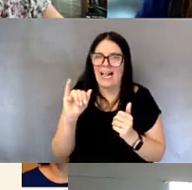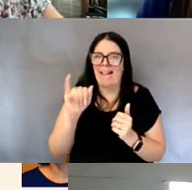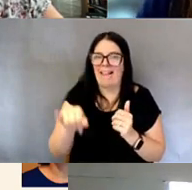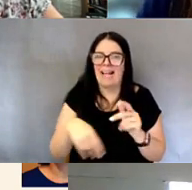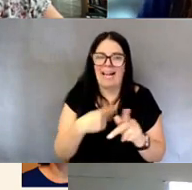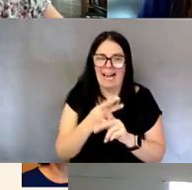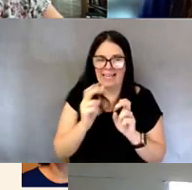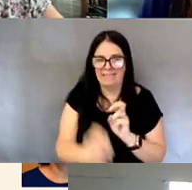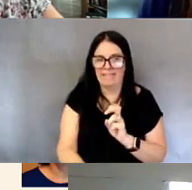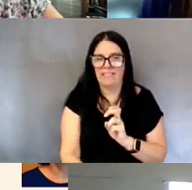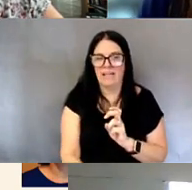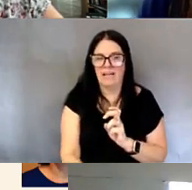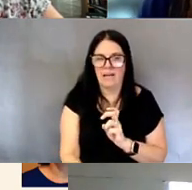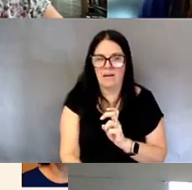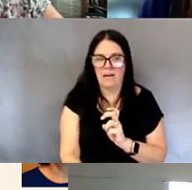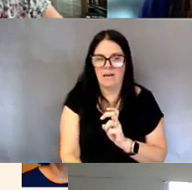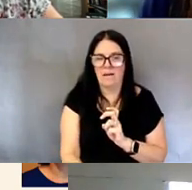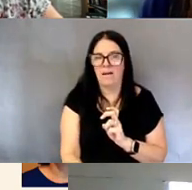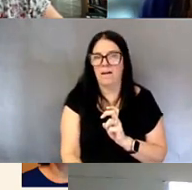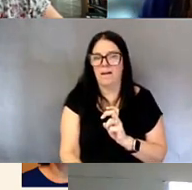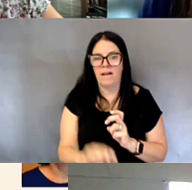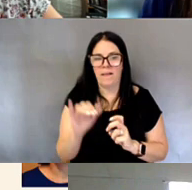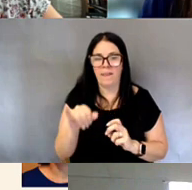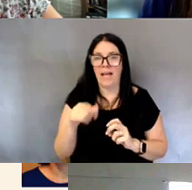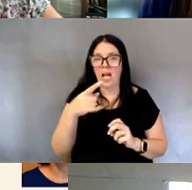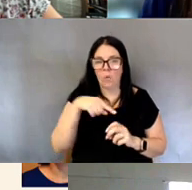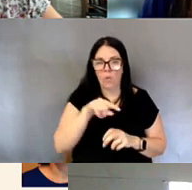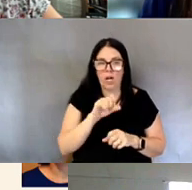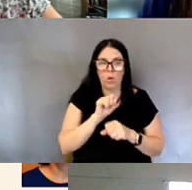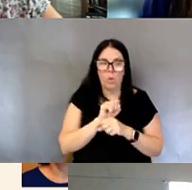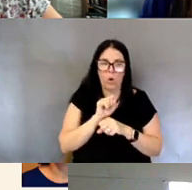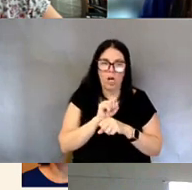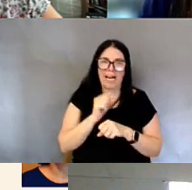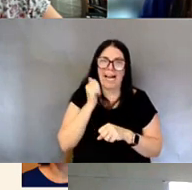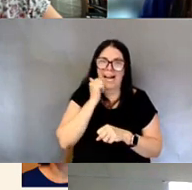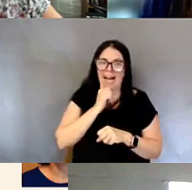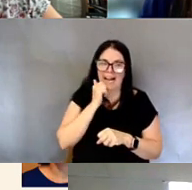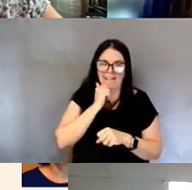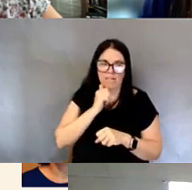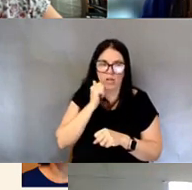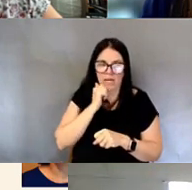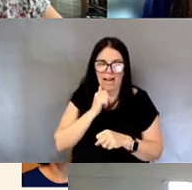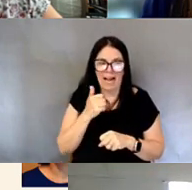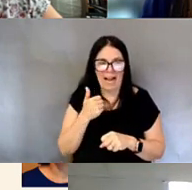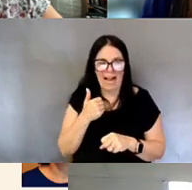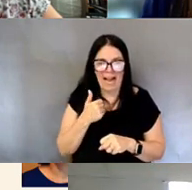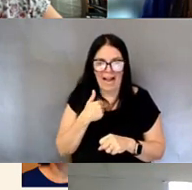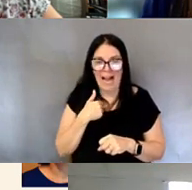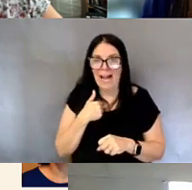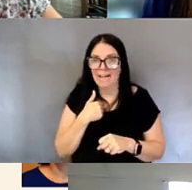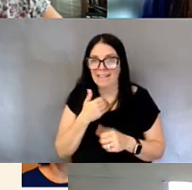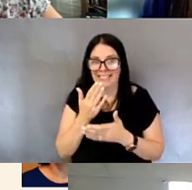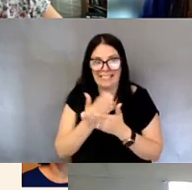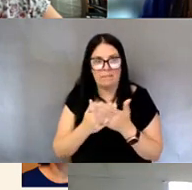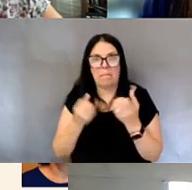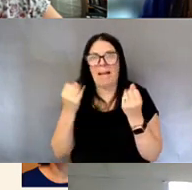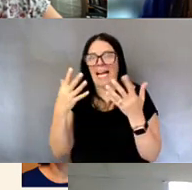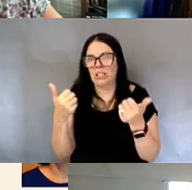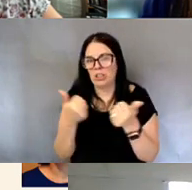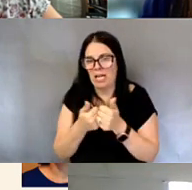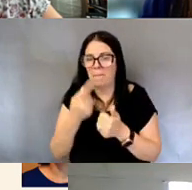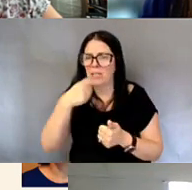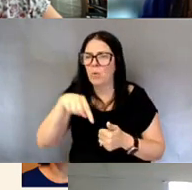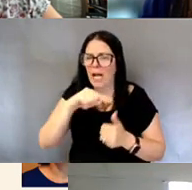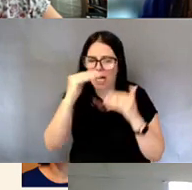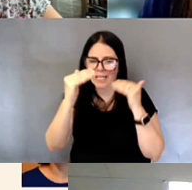topics that we were working on each day, and having so many challenges, because we're